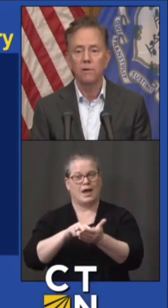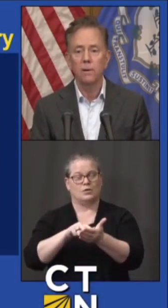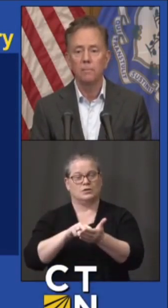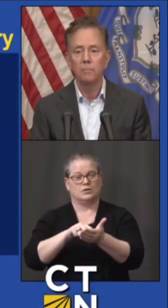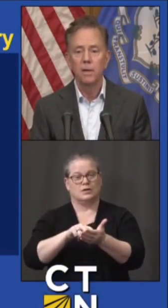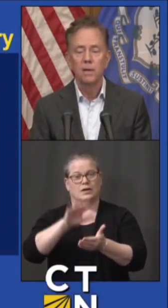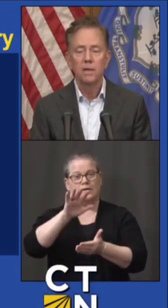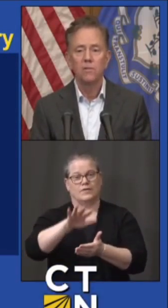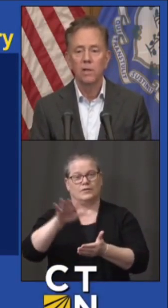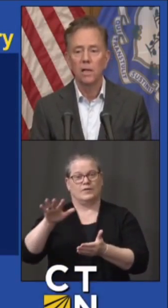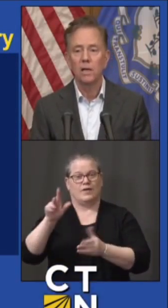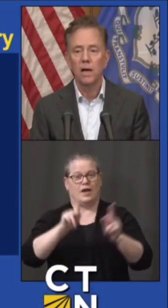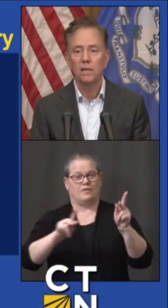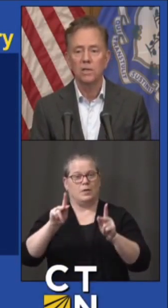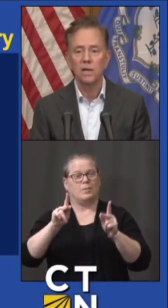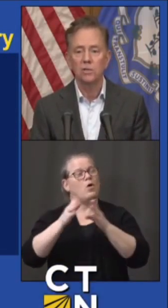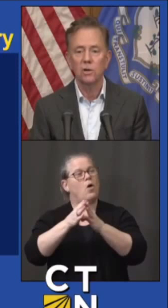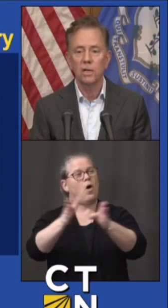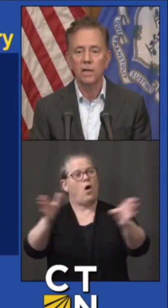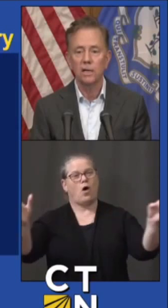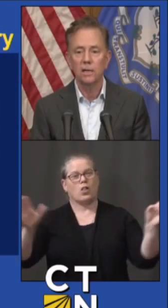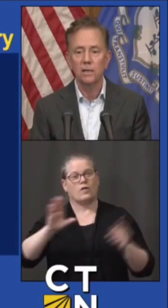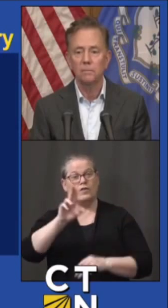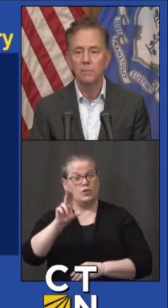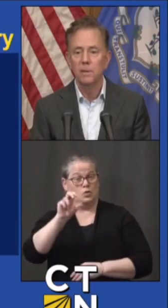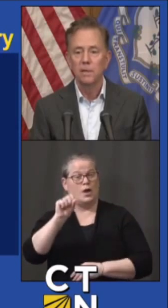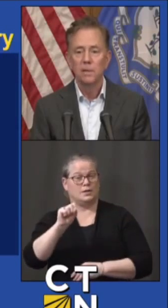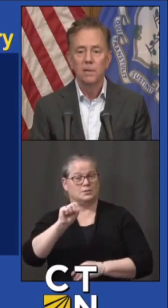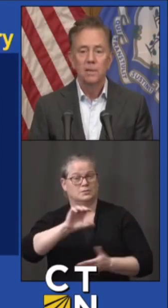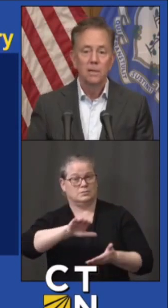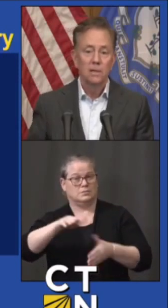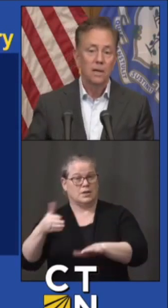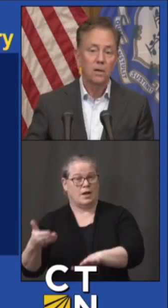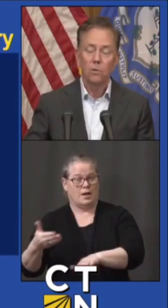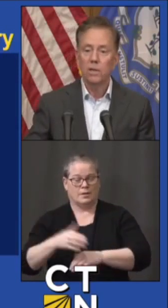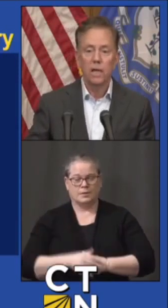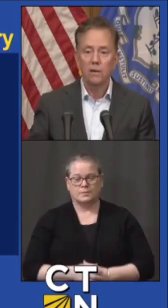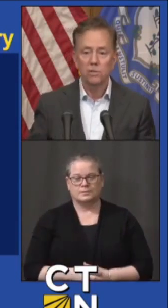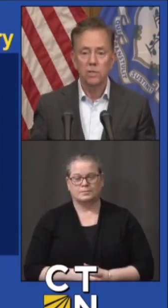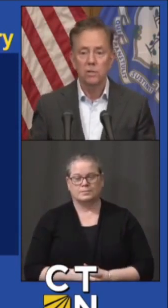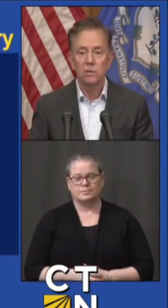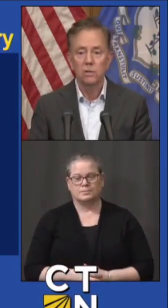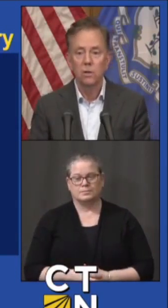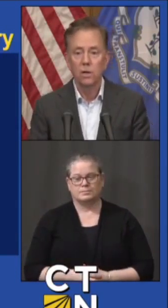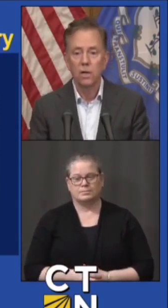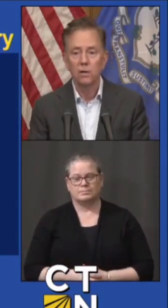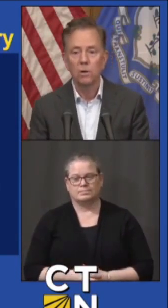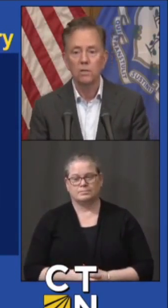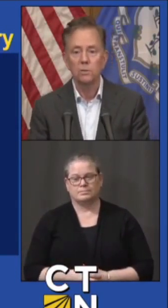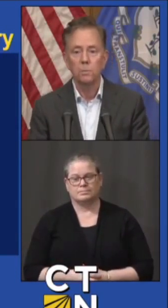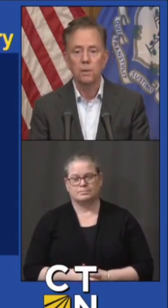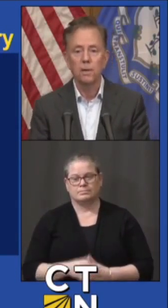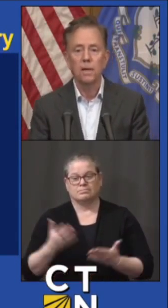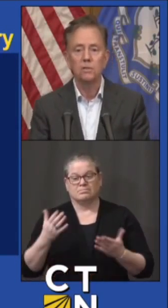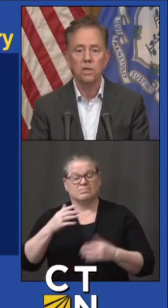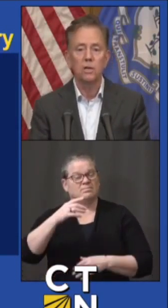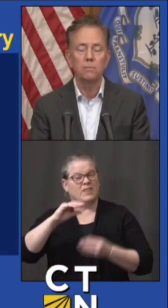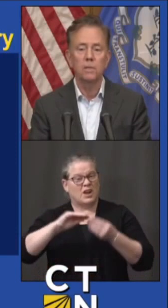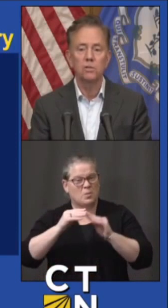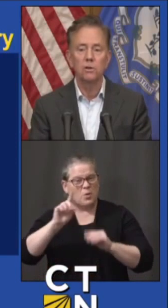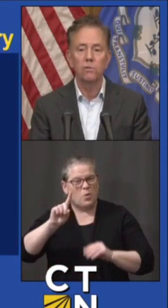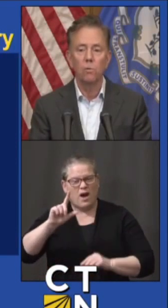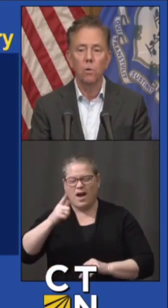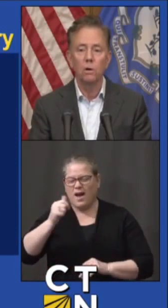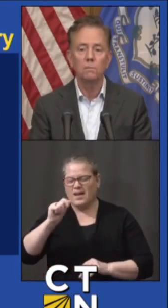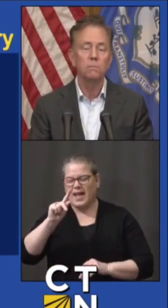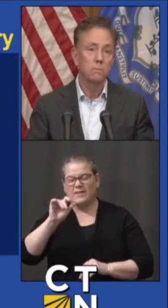3,055. Give a little context on that. I don't know what the Galveston hurricane was, but Antietam